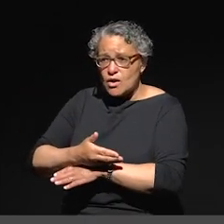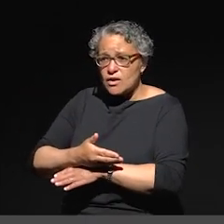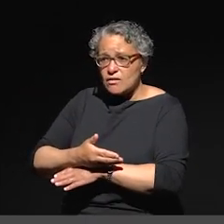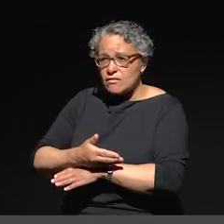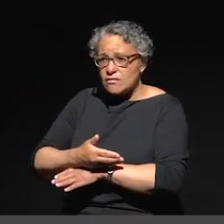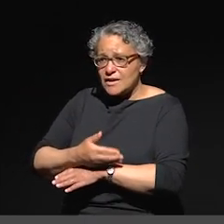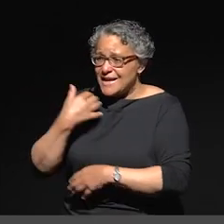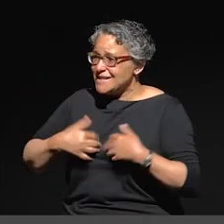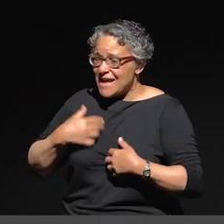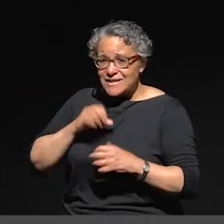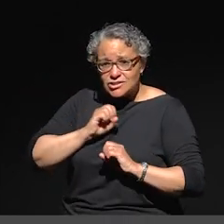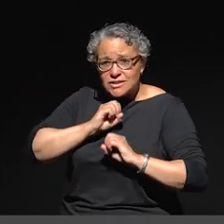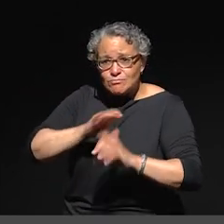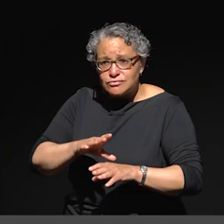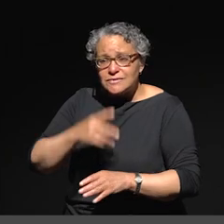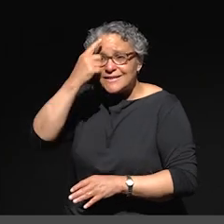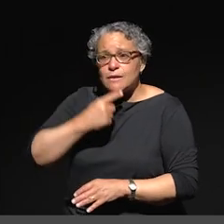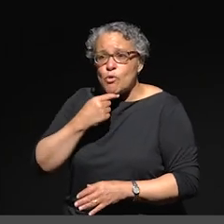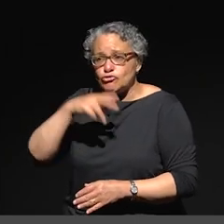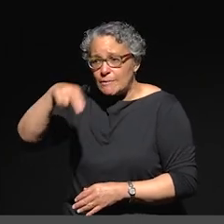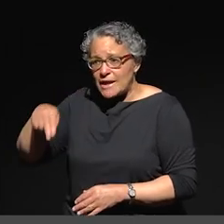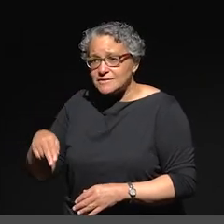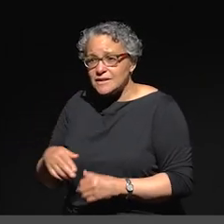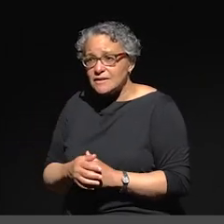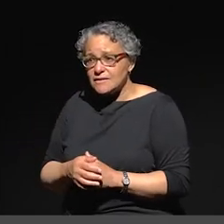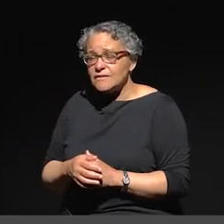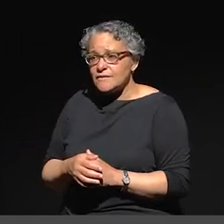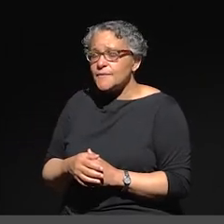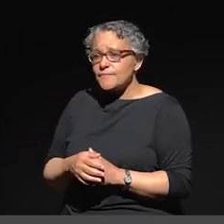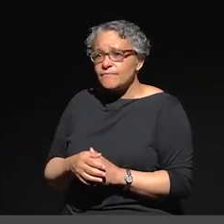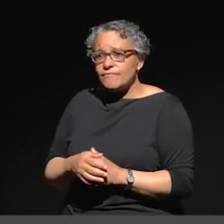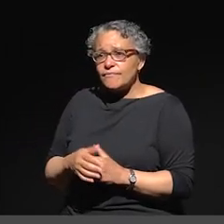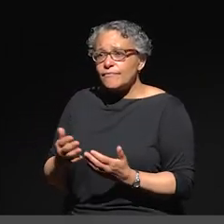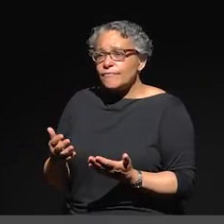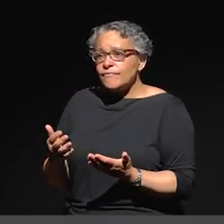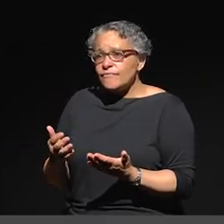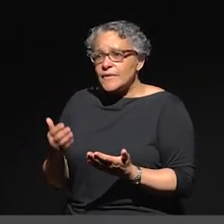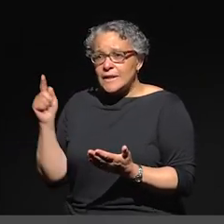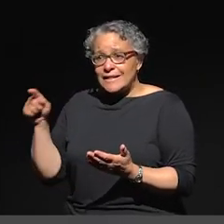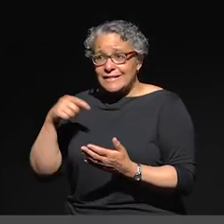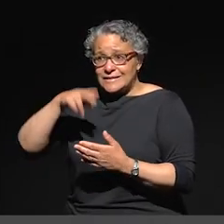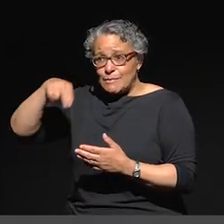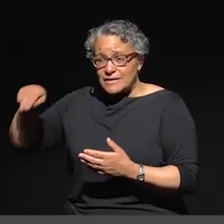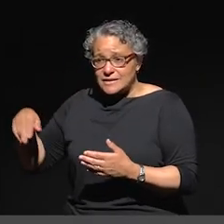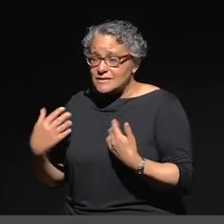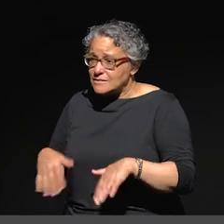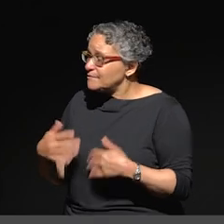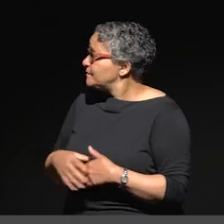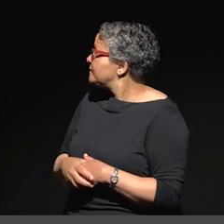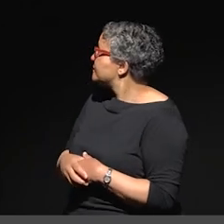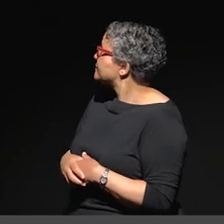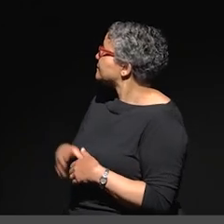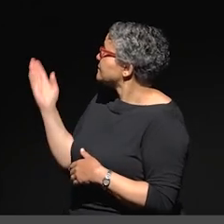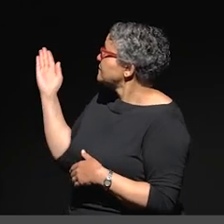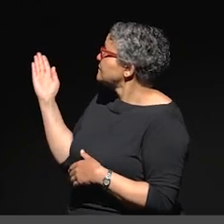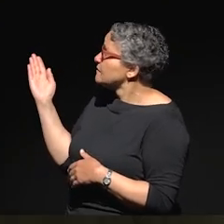really personally invested in. Not that he wasn't personally invested in so many other things, but really these paintings. And here we have him